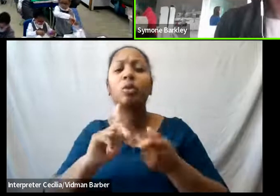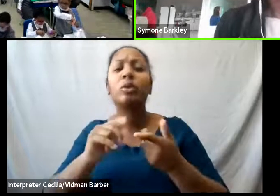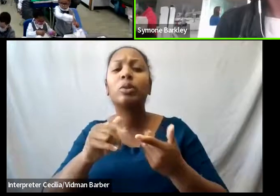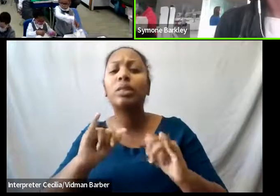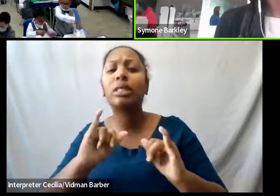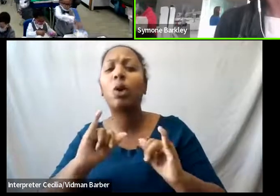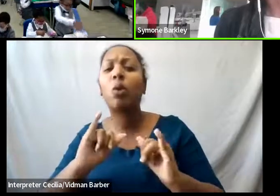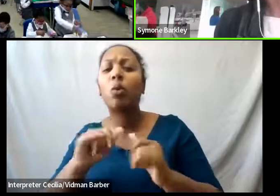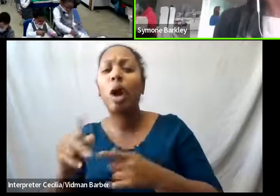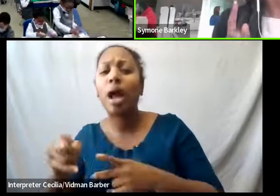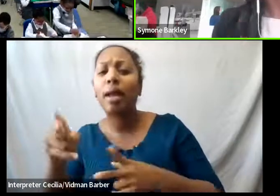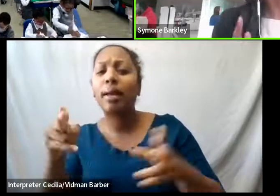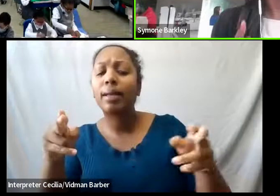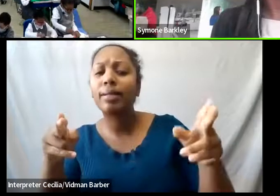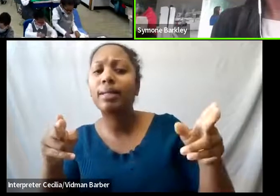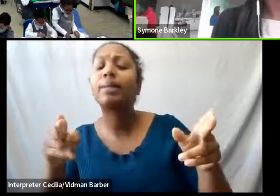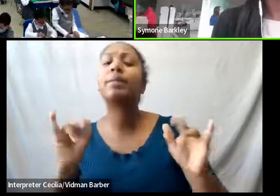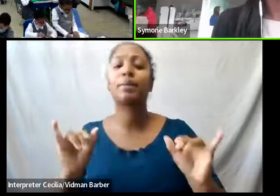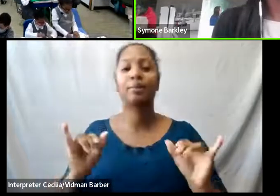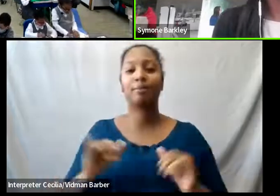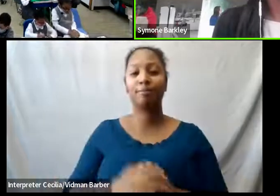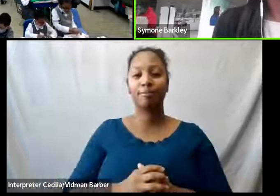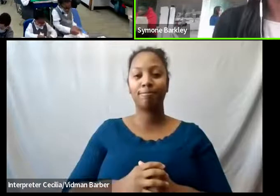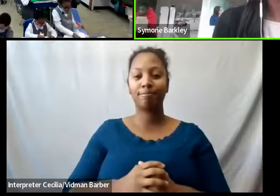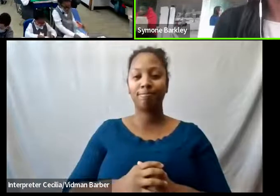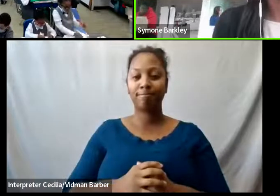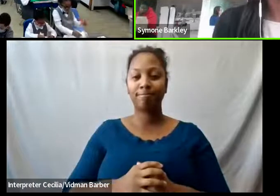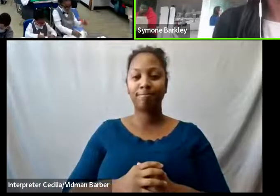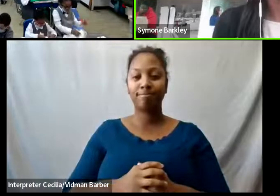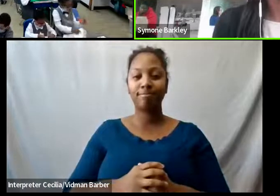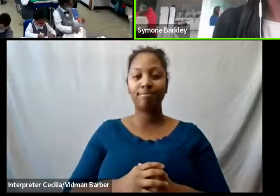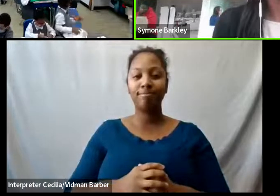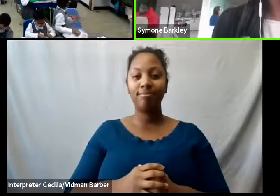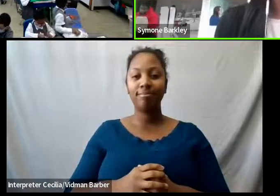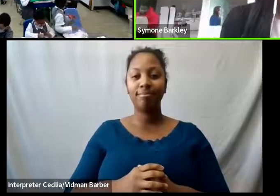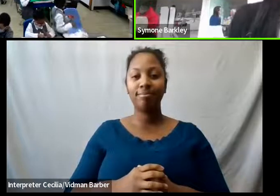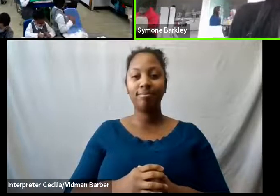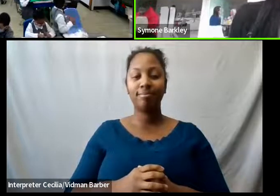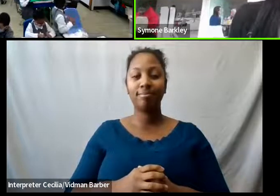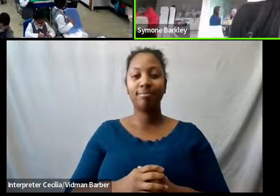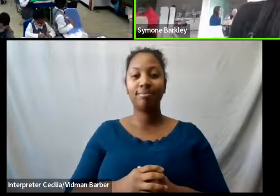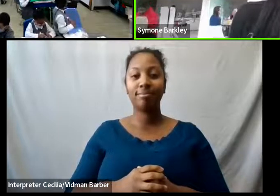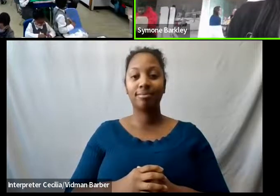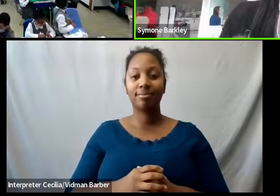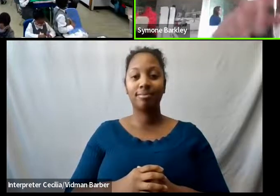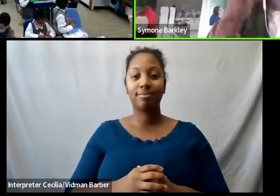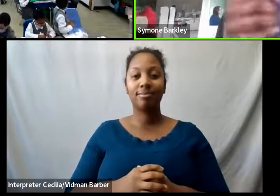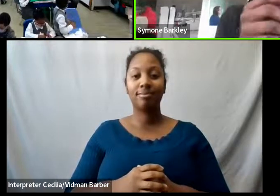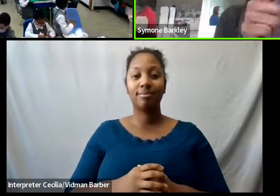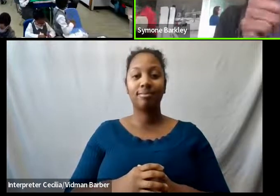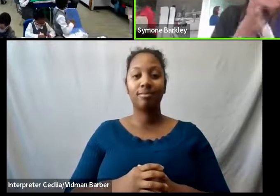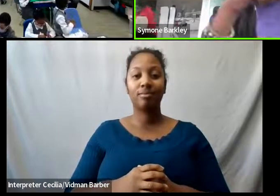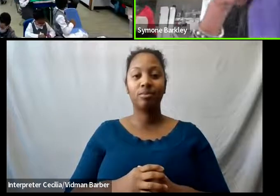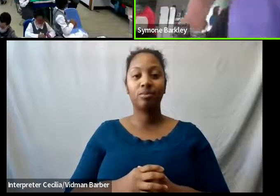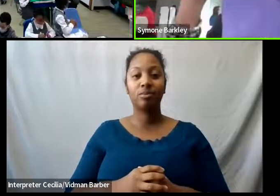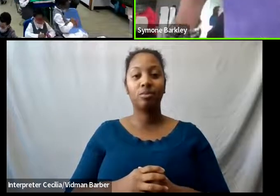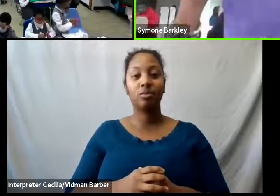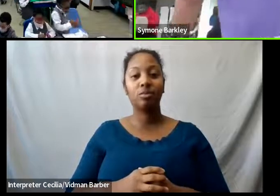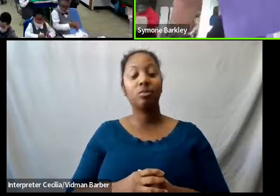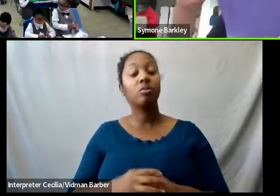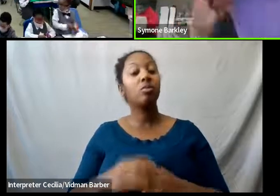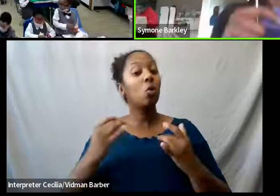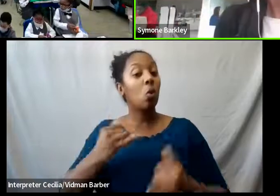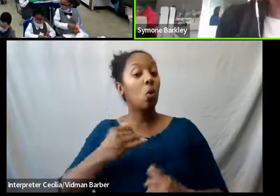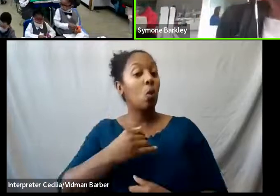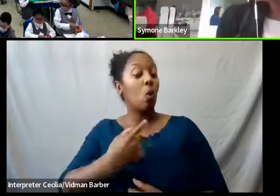Okay. What can we use the reuse, I'm sorry, friends. What can we use the sleeves